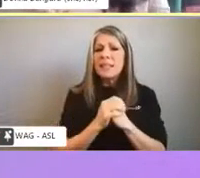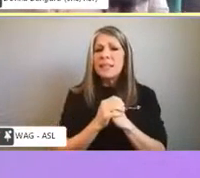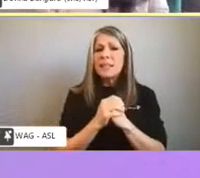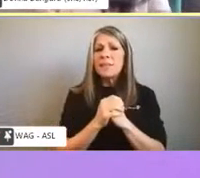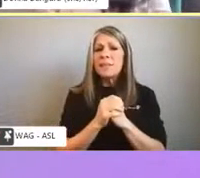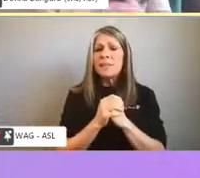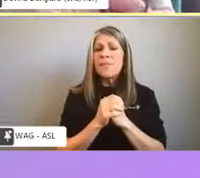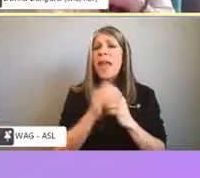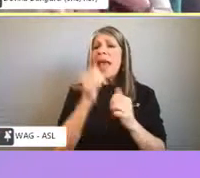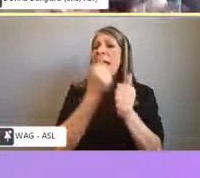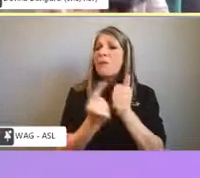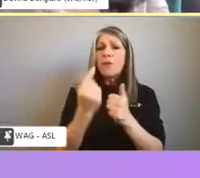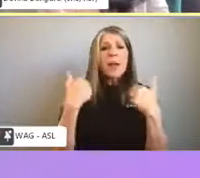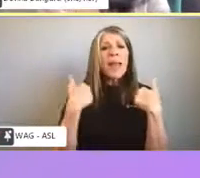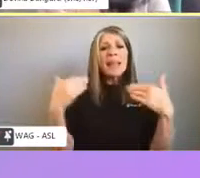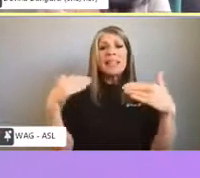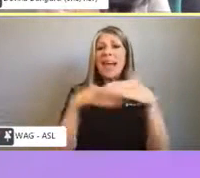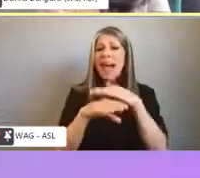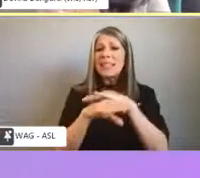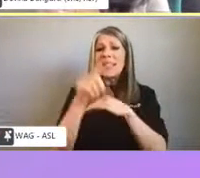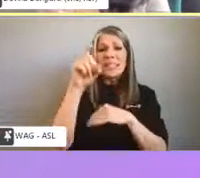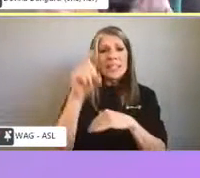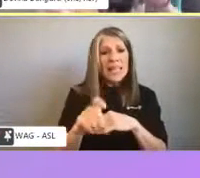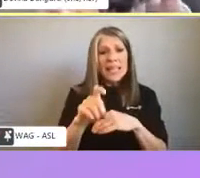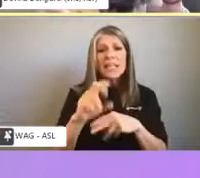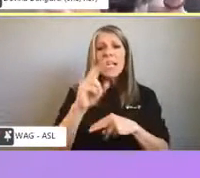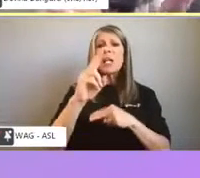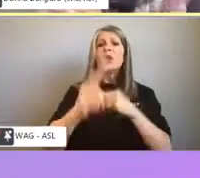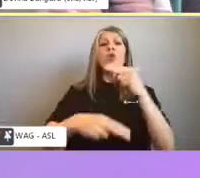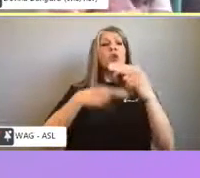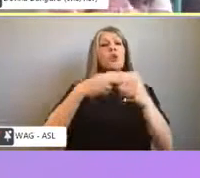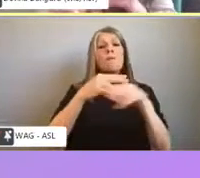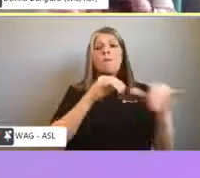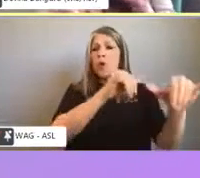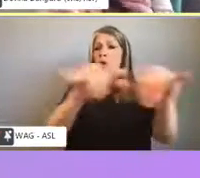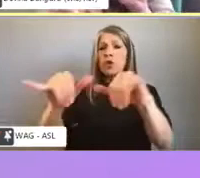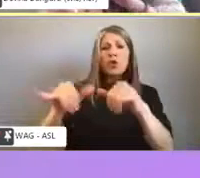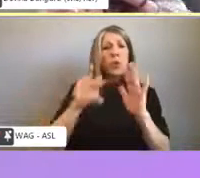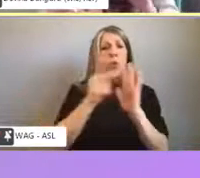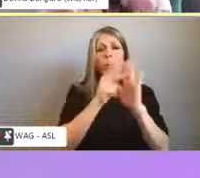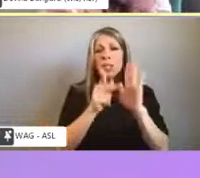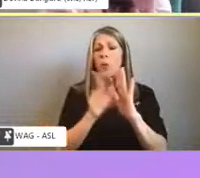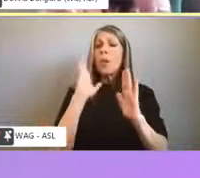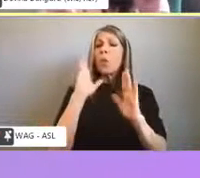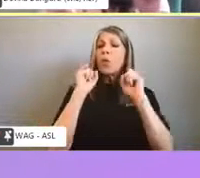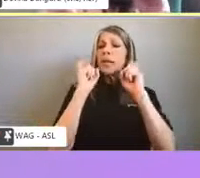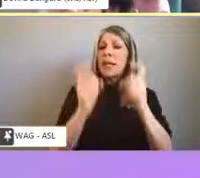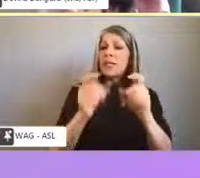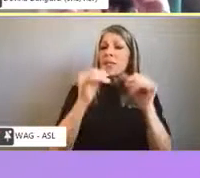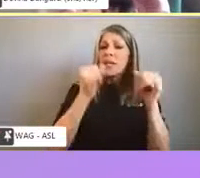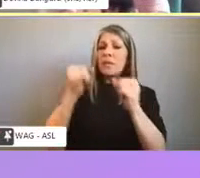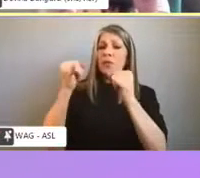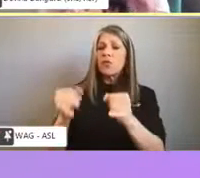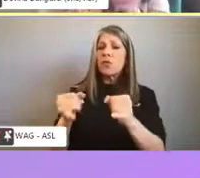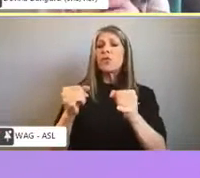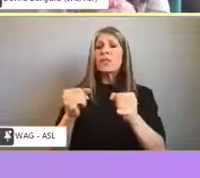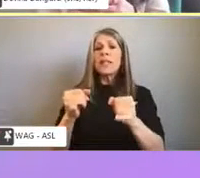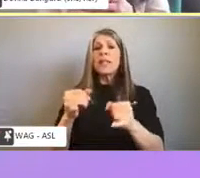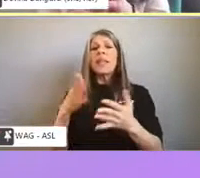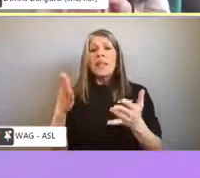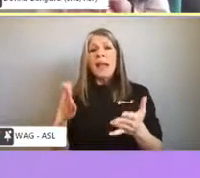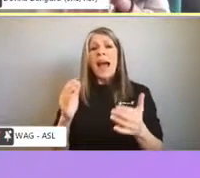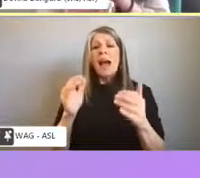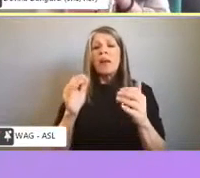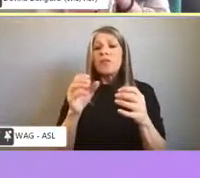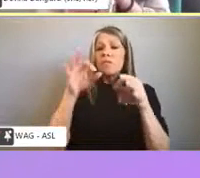Everyone has access needs. It's a universal design principle that will give individuals the ability to describe exactly